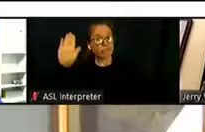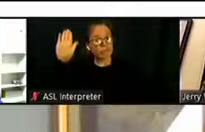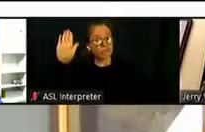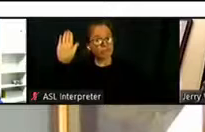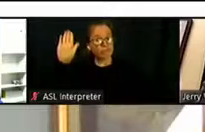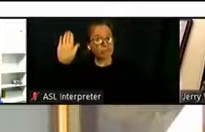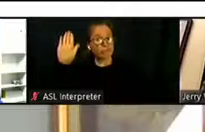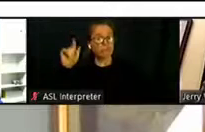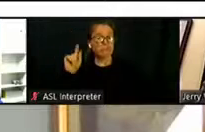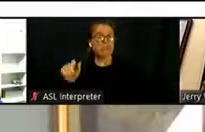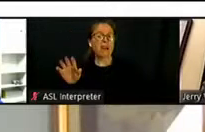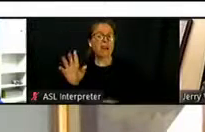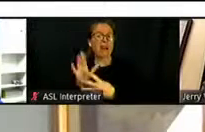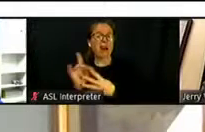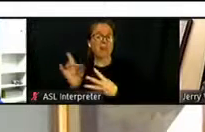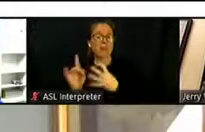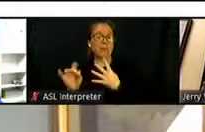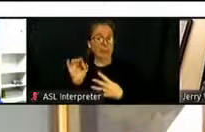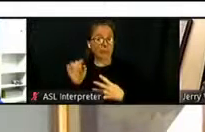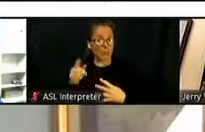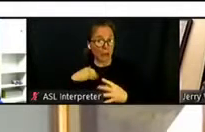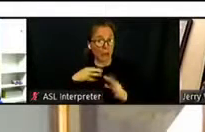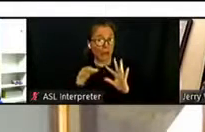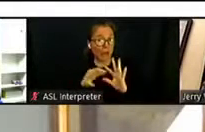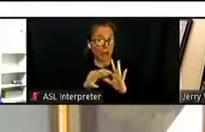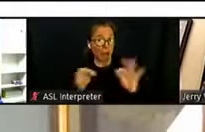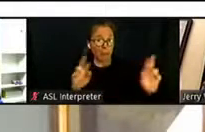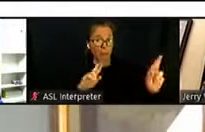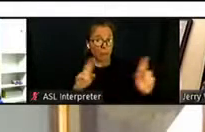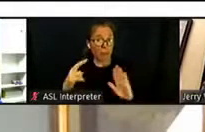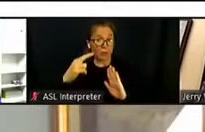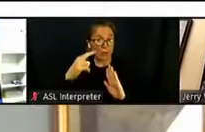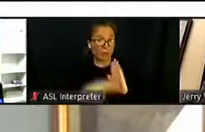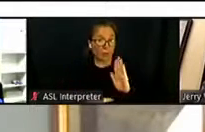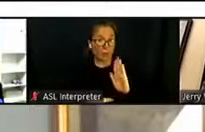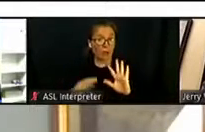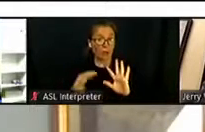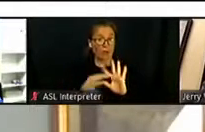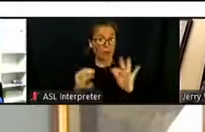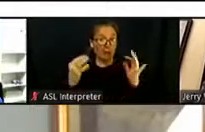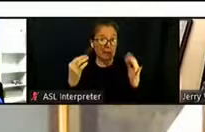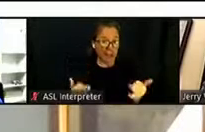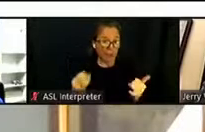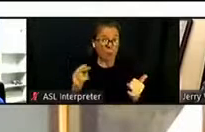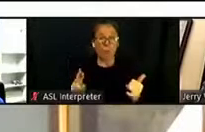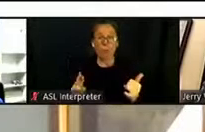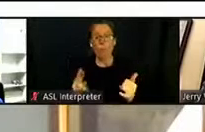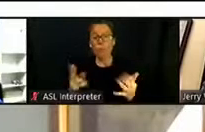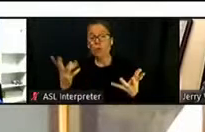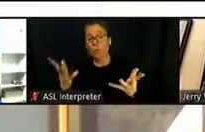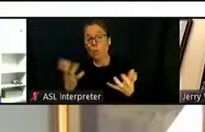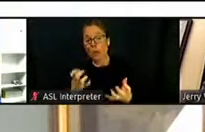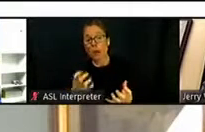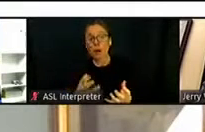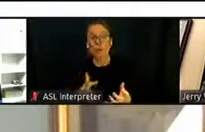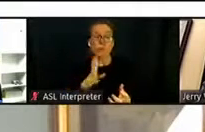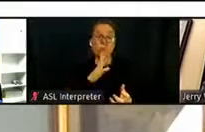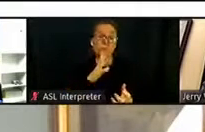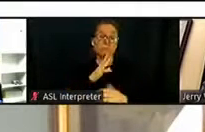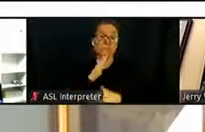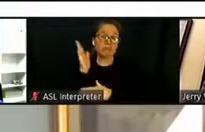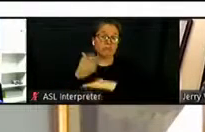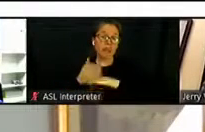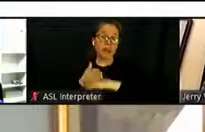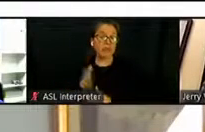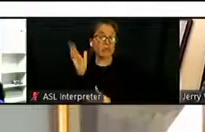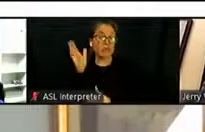you have comments prepared now, or if you wish to talk later once you've heard some of the budget presentation tonight, I encourage